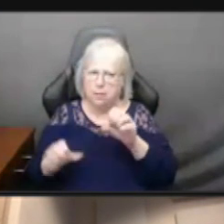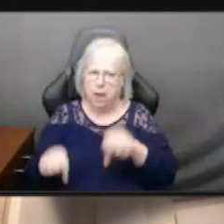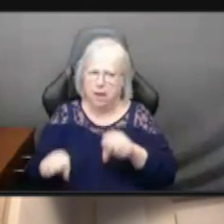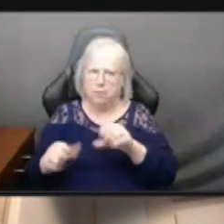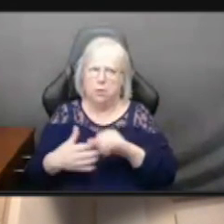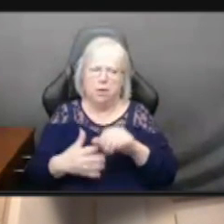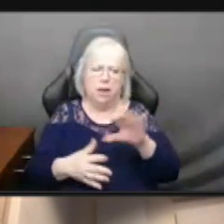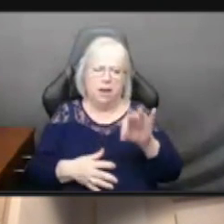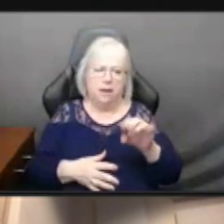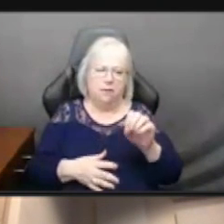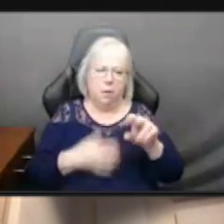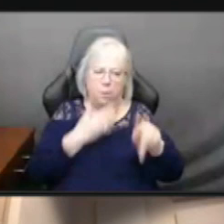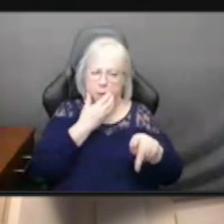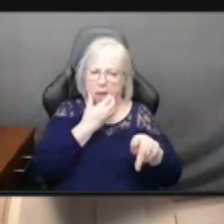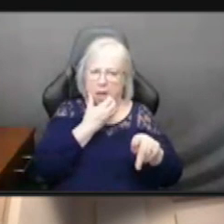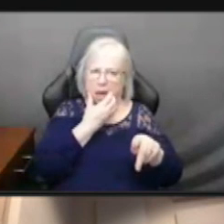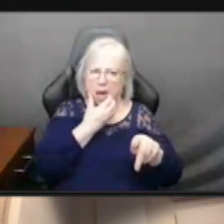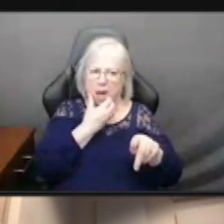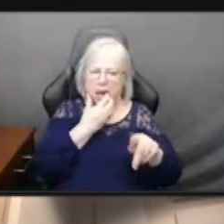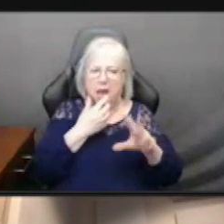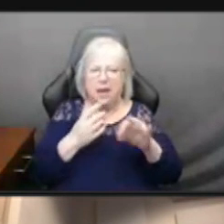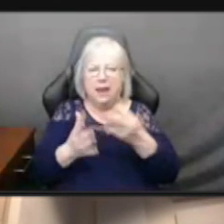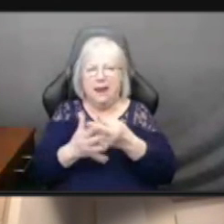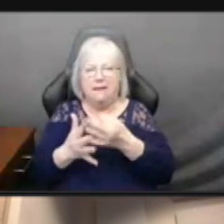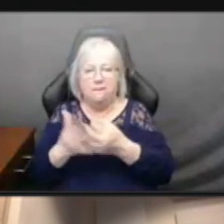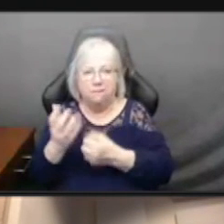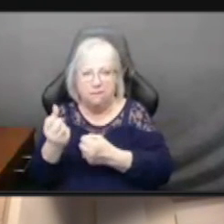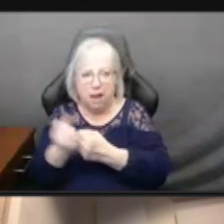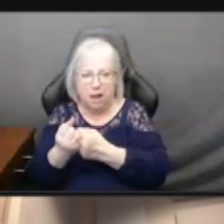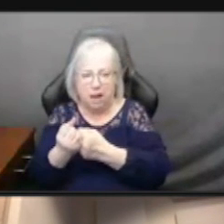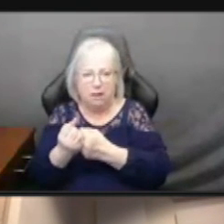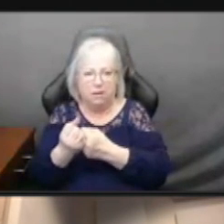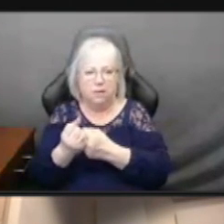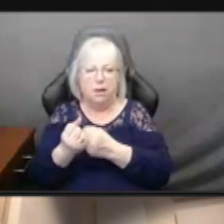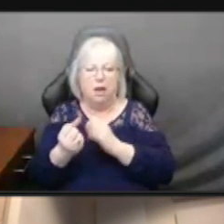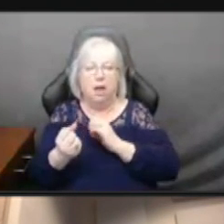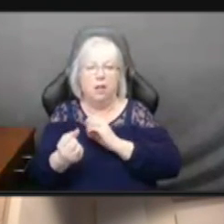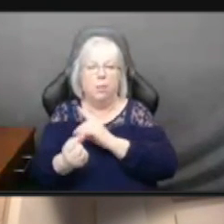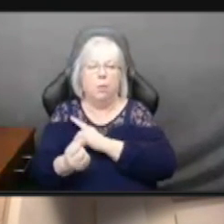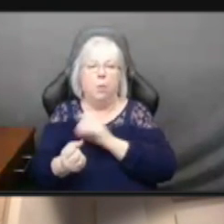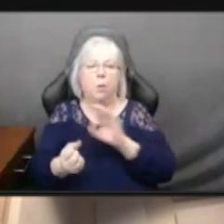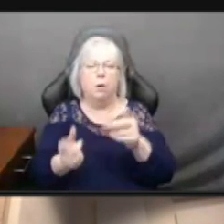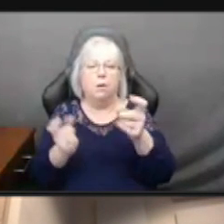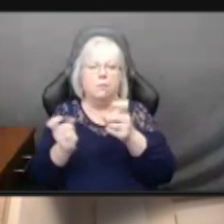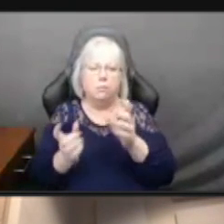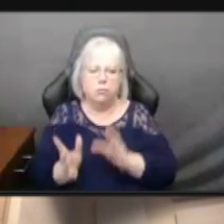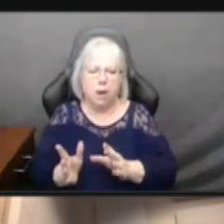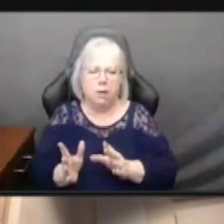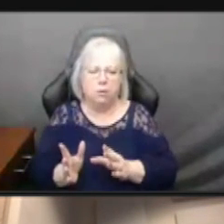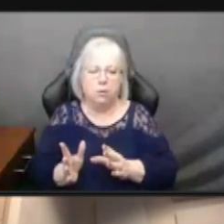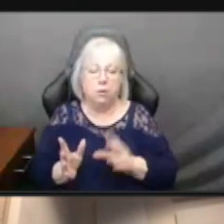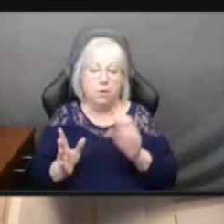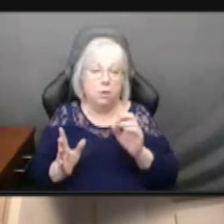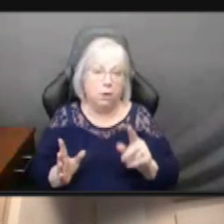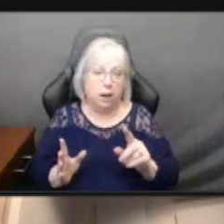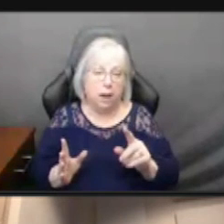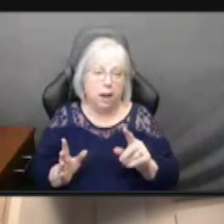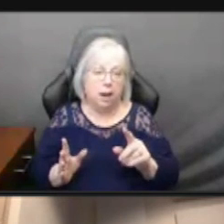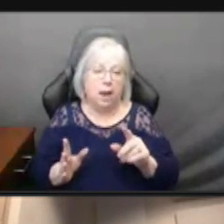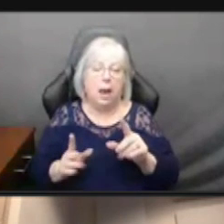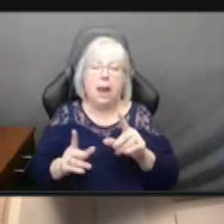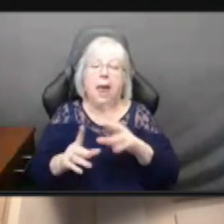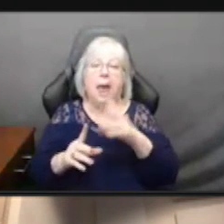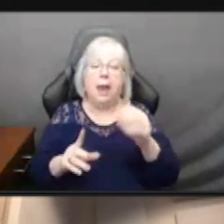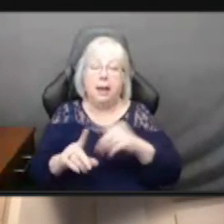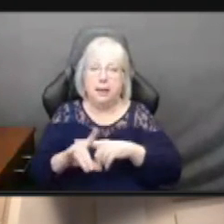FOP can finance the board of directors, okay, and at the same